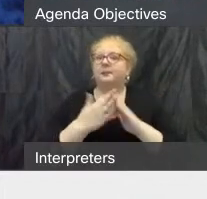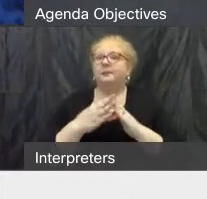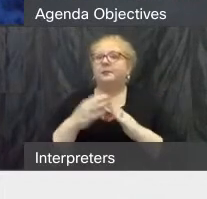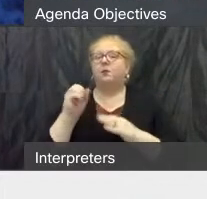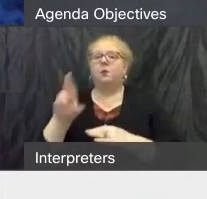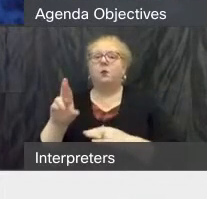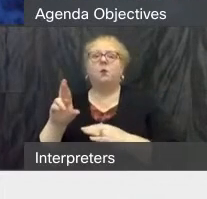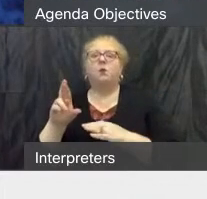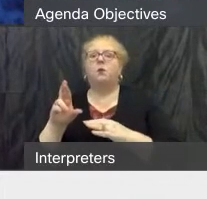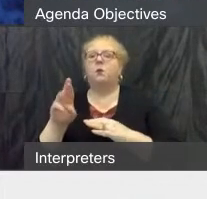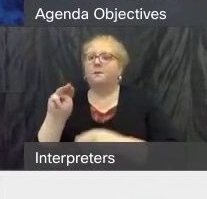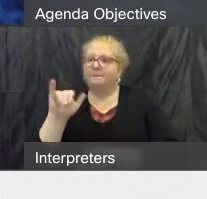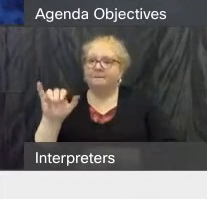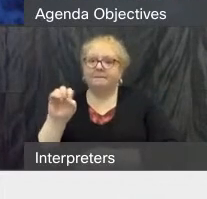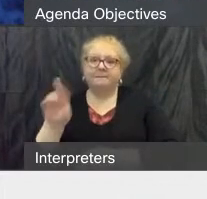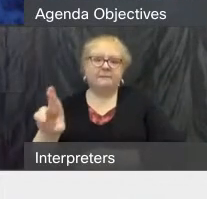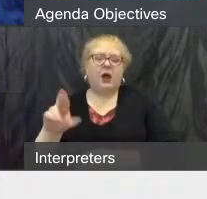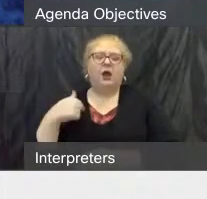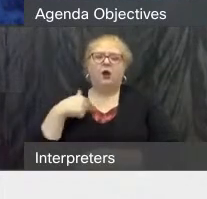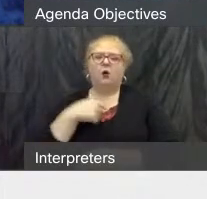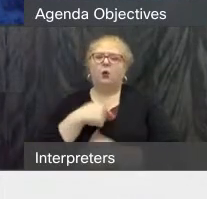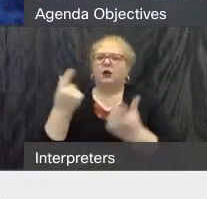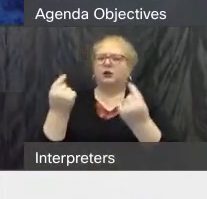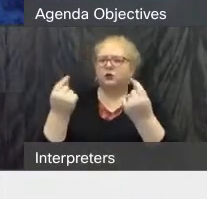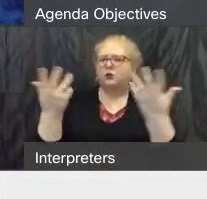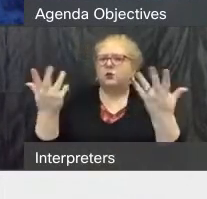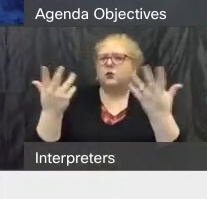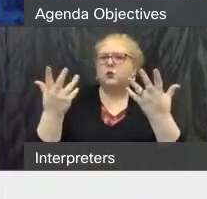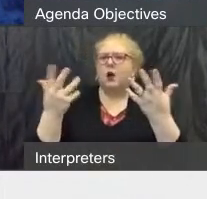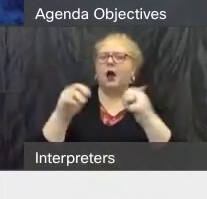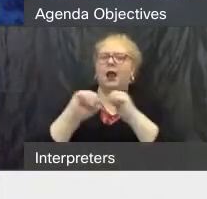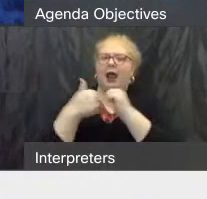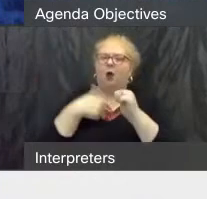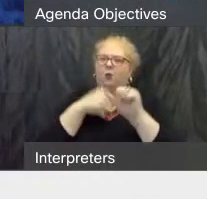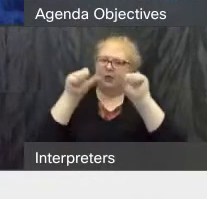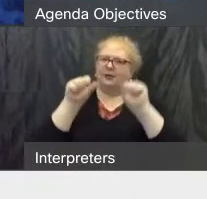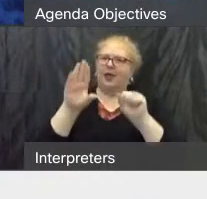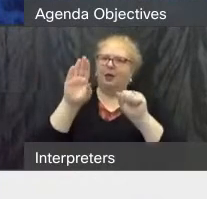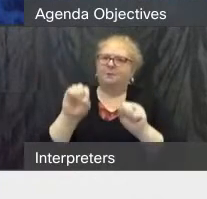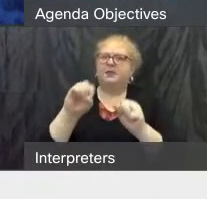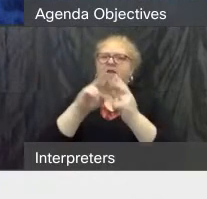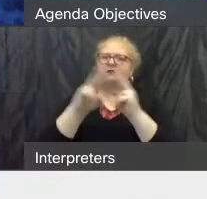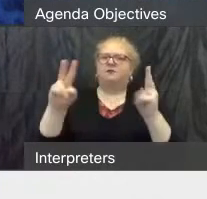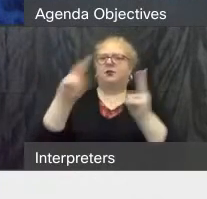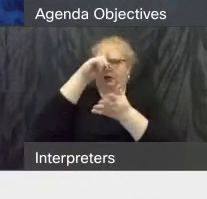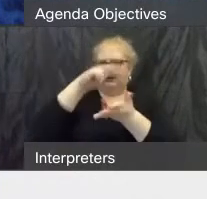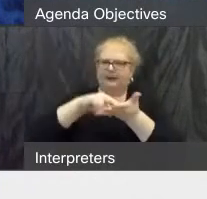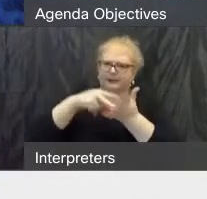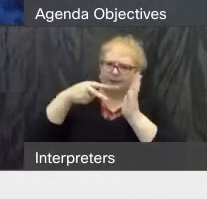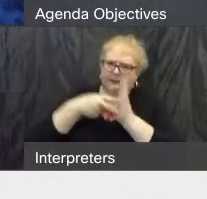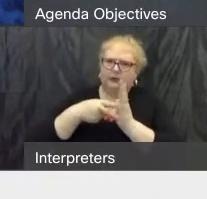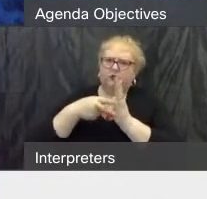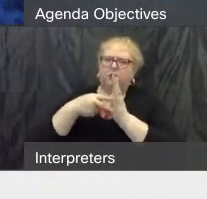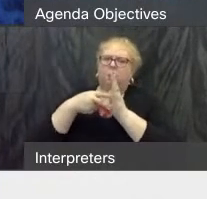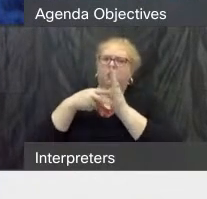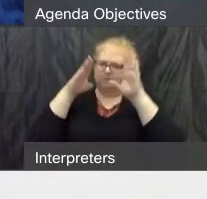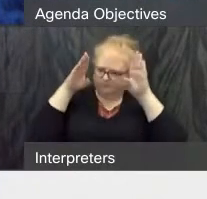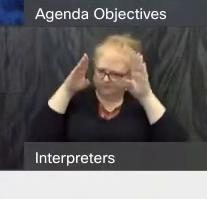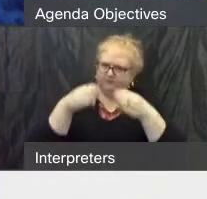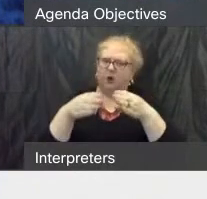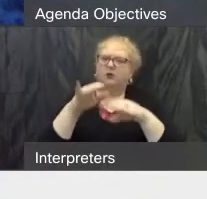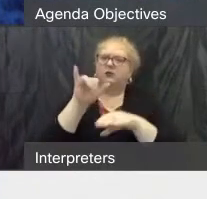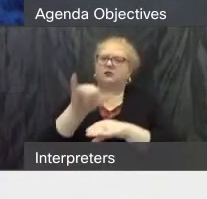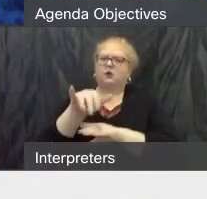we're being targeted with the dollars? I understand we have limited dollars, but that doesn't mean that these families